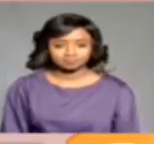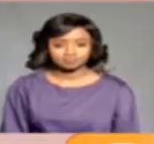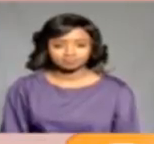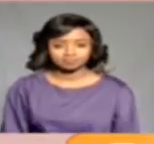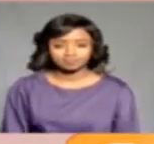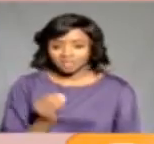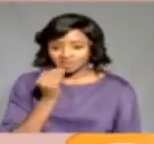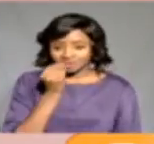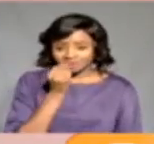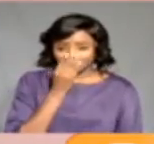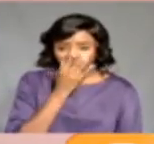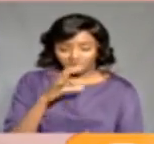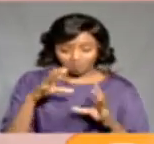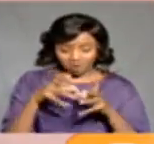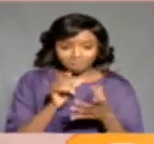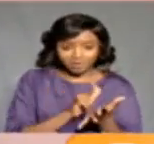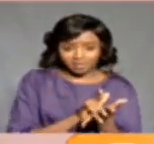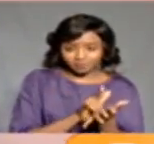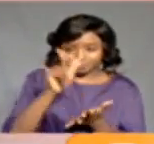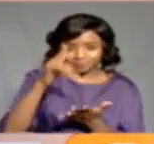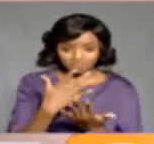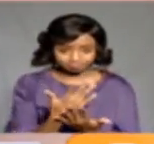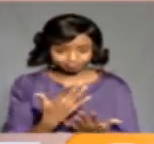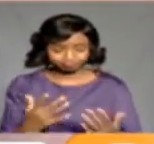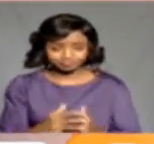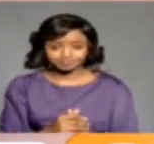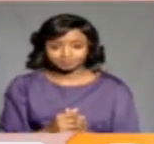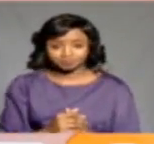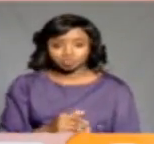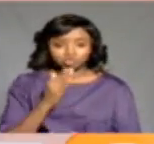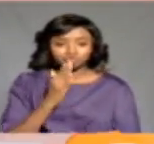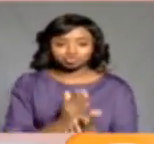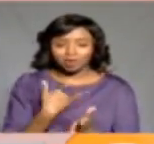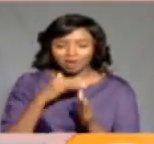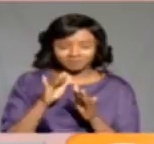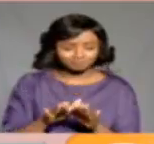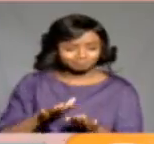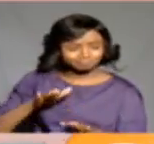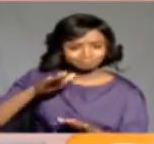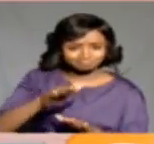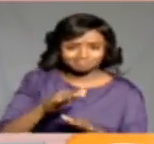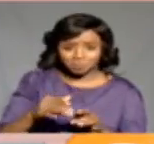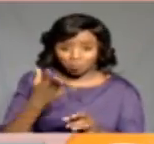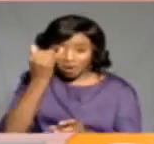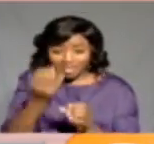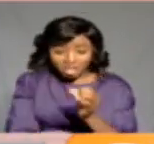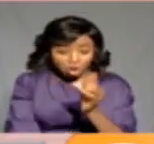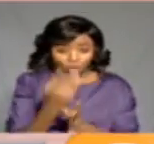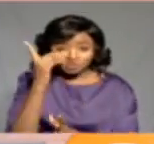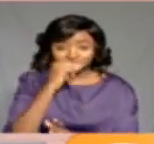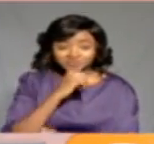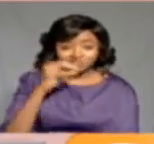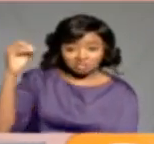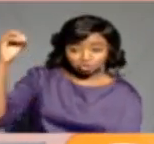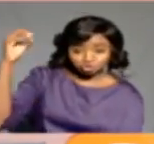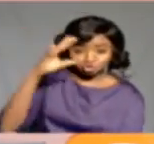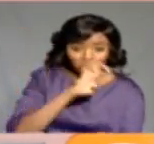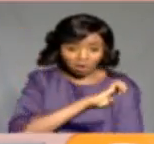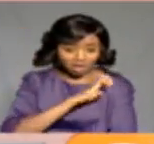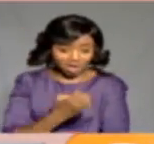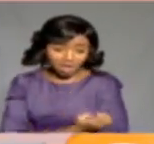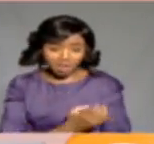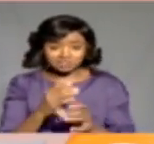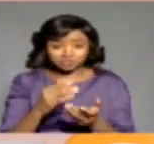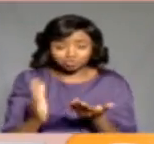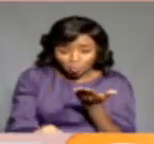Flower exporting company Oserian Development Company has hit yet another milestone by launching its solar energy power plant with the capacity